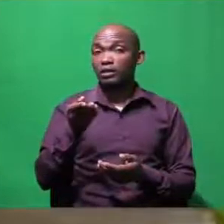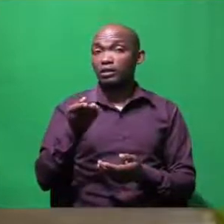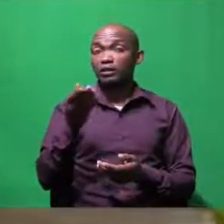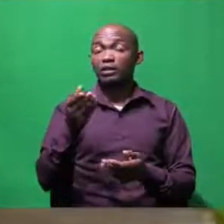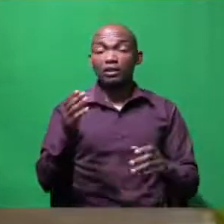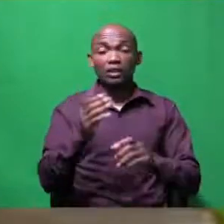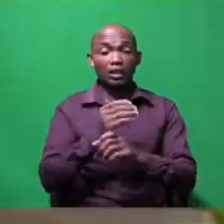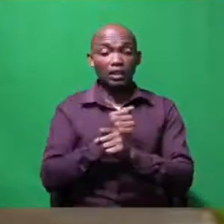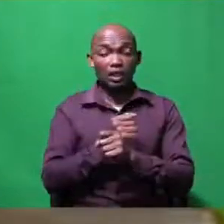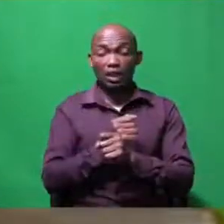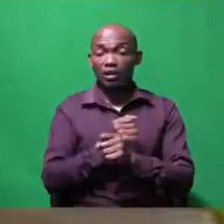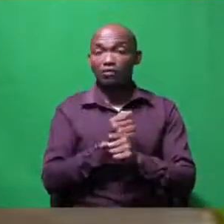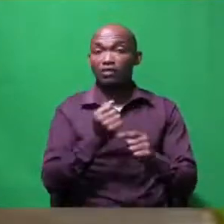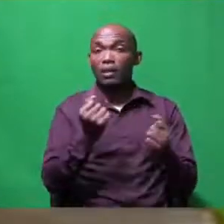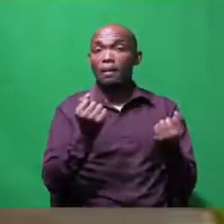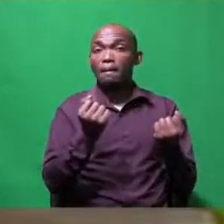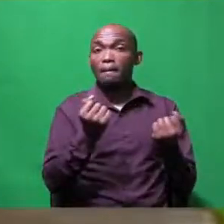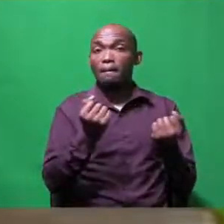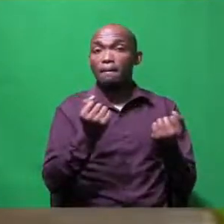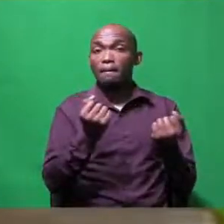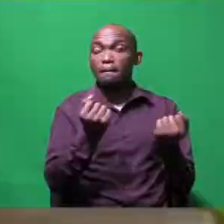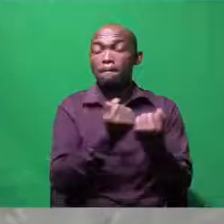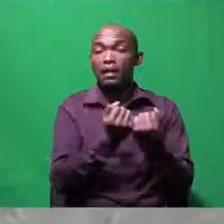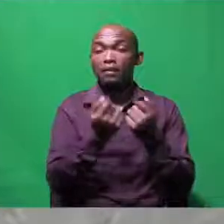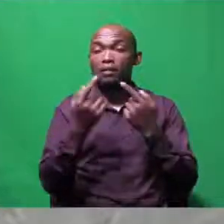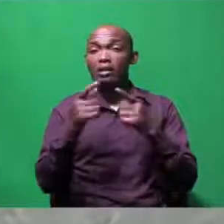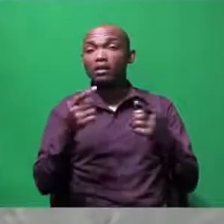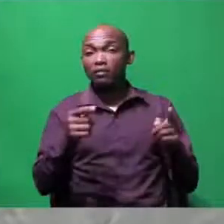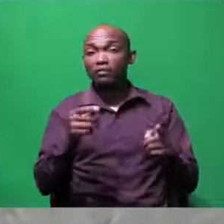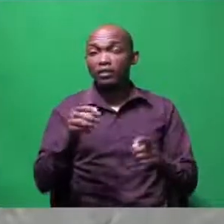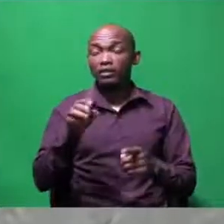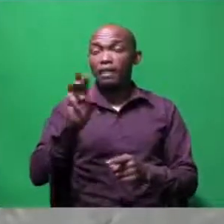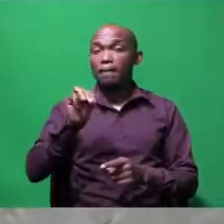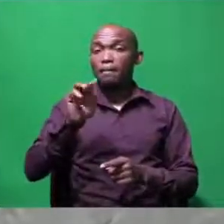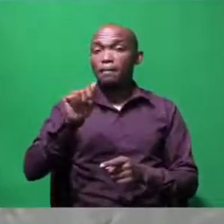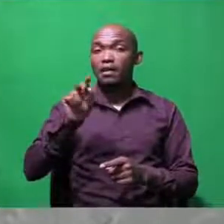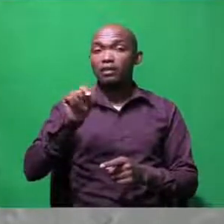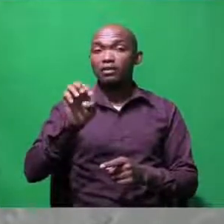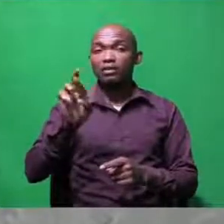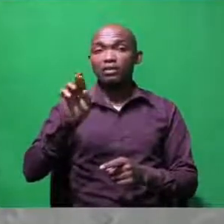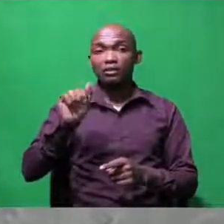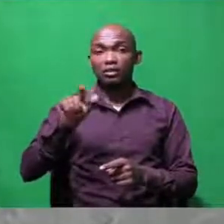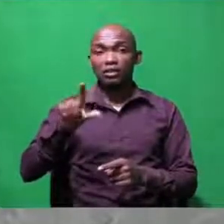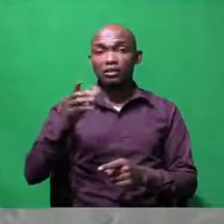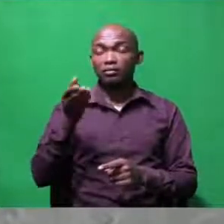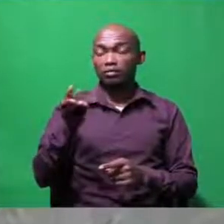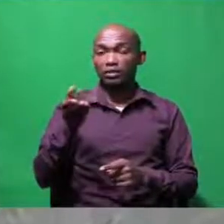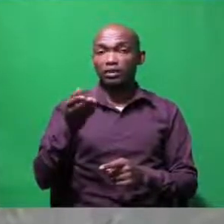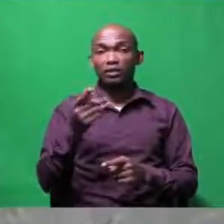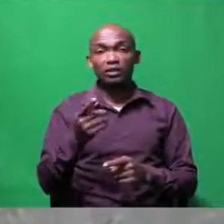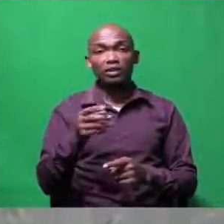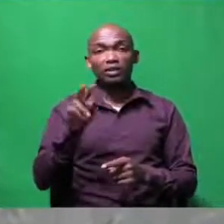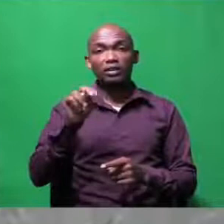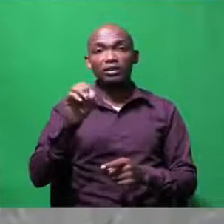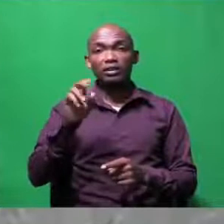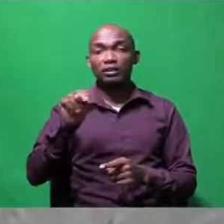can made up of different mineral. This is a lot of carbon, and this is